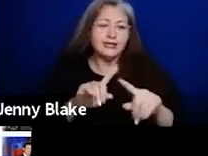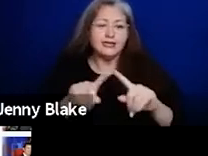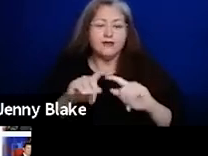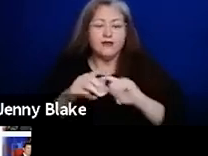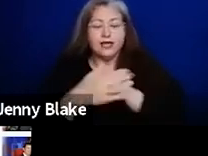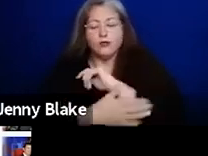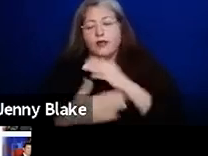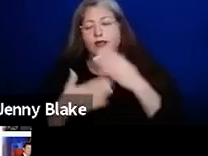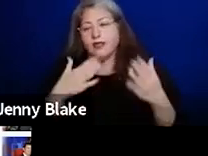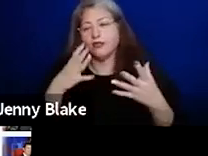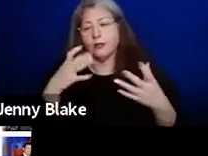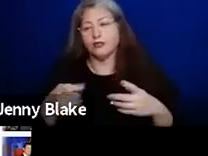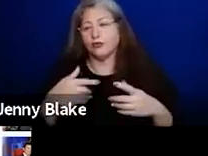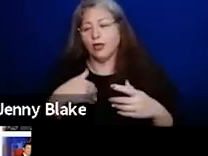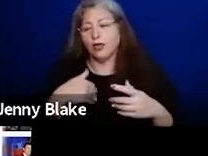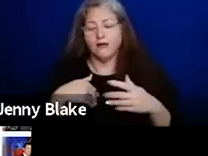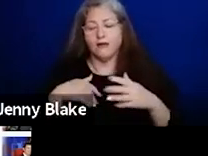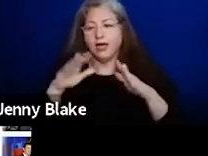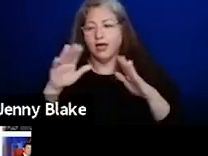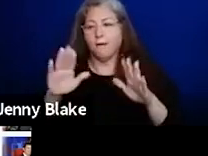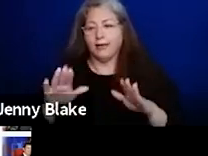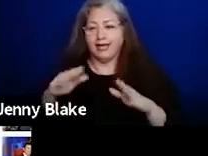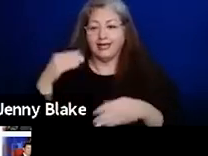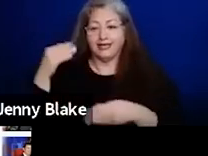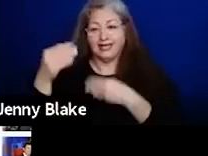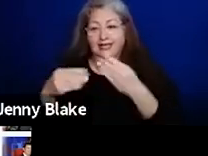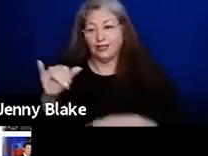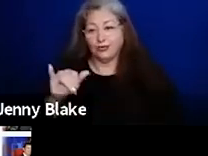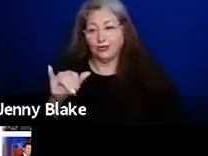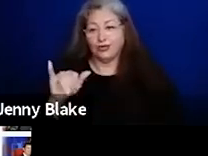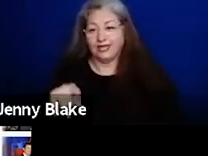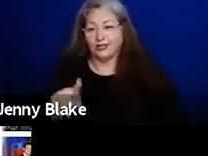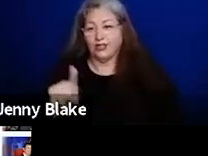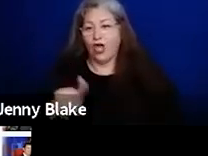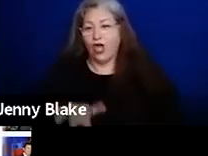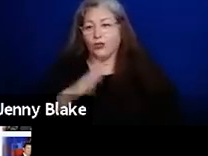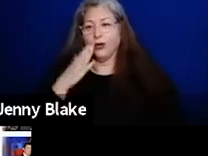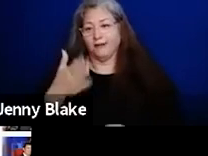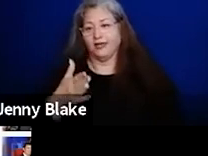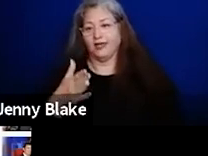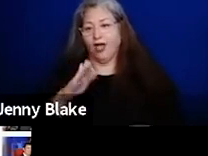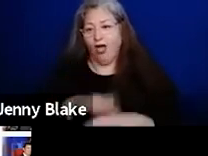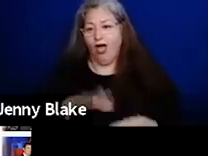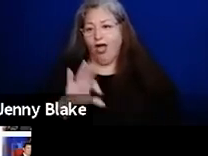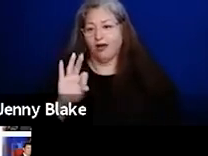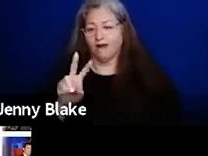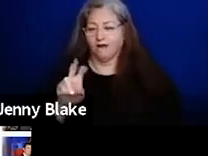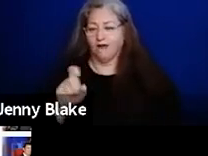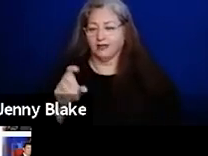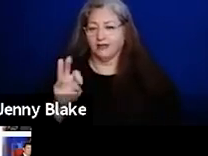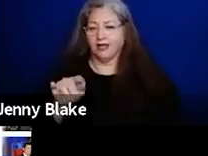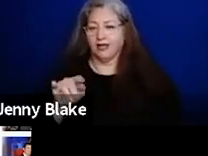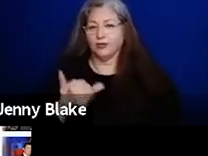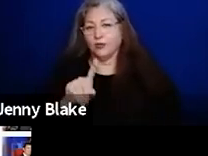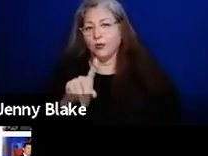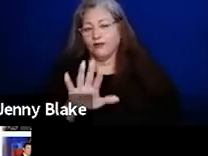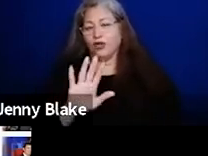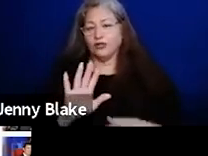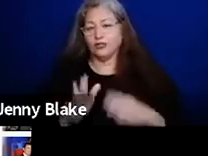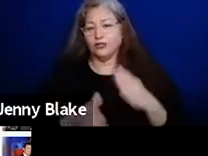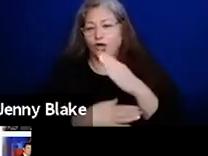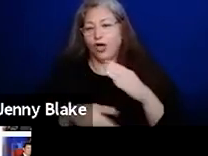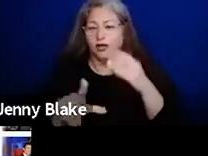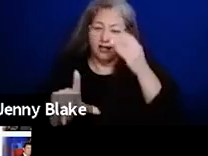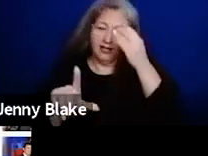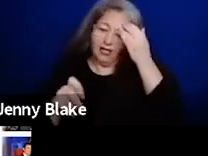for your legacy. You have an amazing legacy as well. Which is also featured on Vox Femme. Yes. as well. So this is one of the songs that Lepa wanted